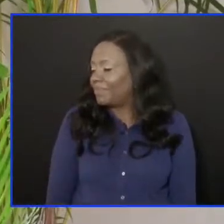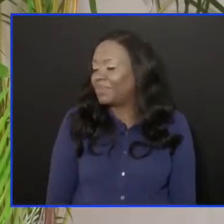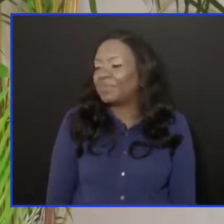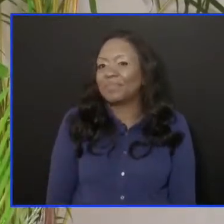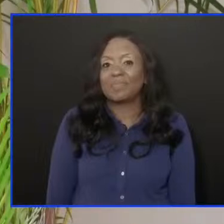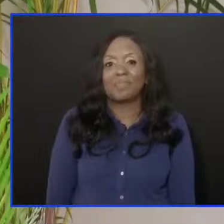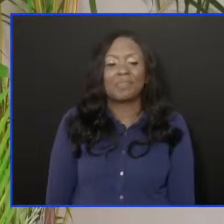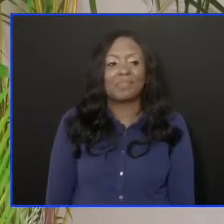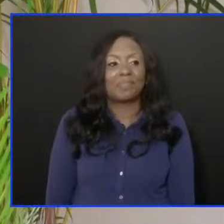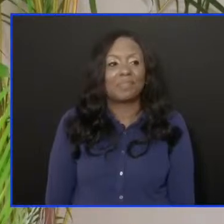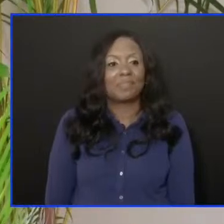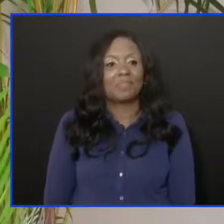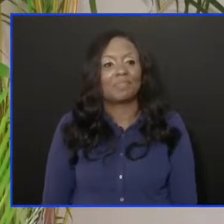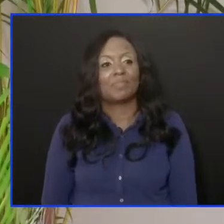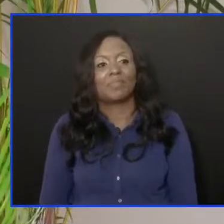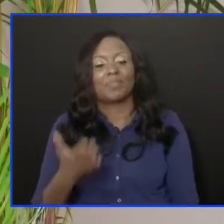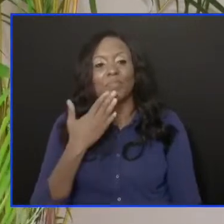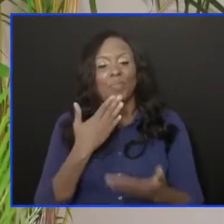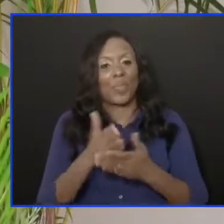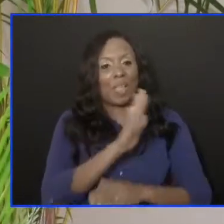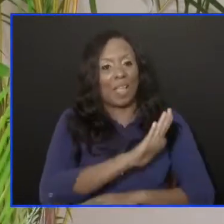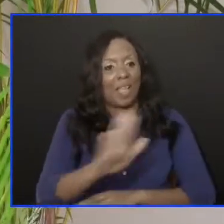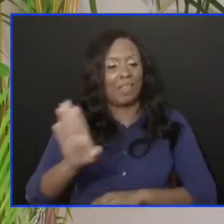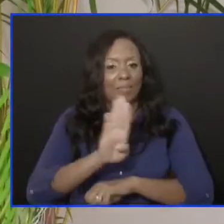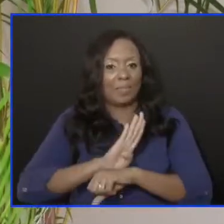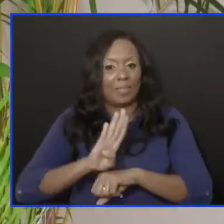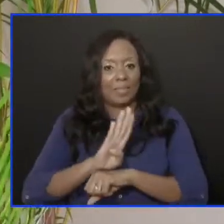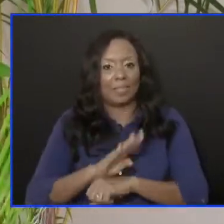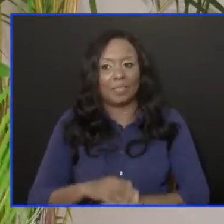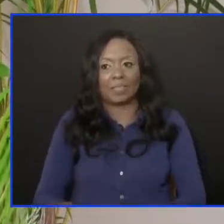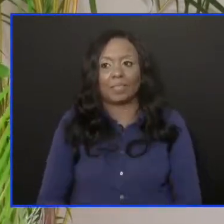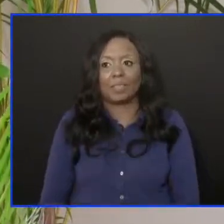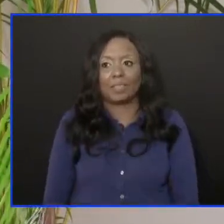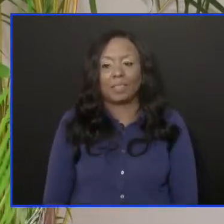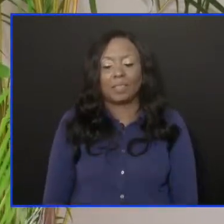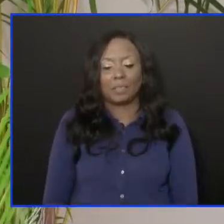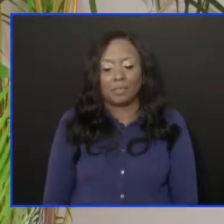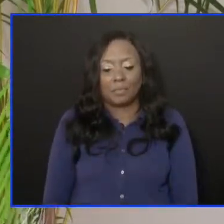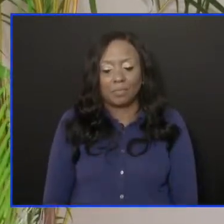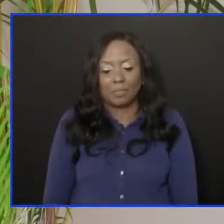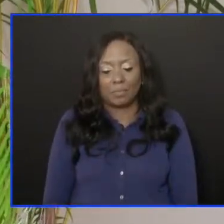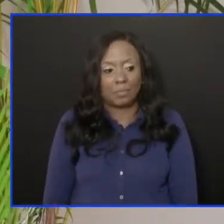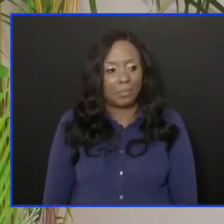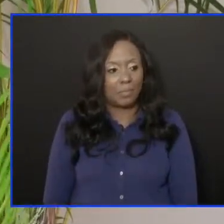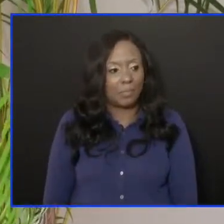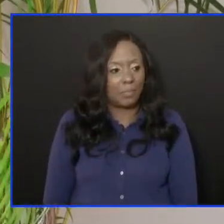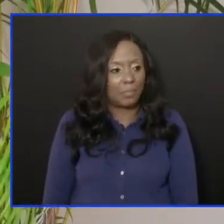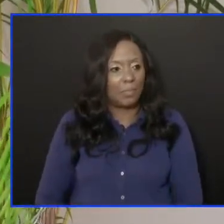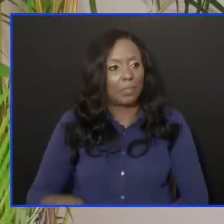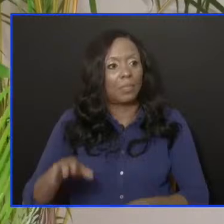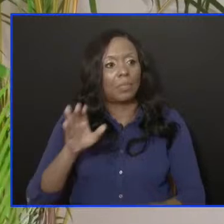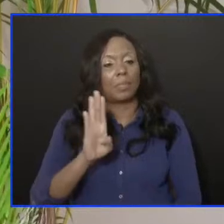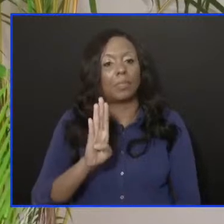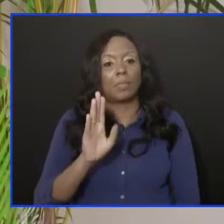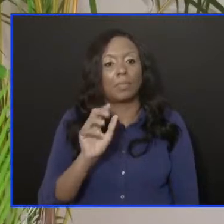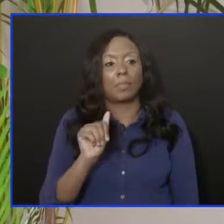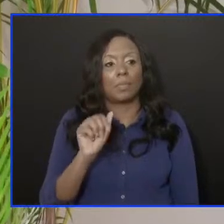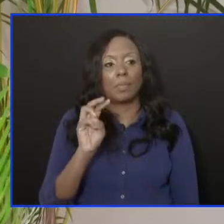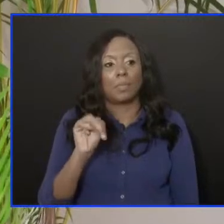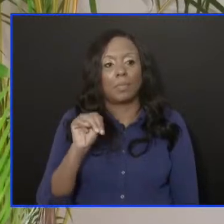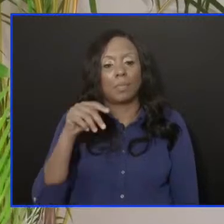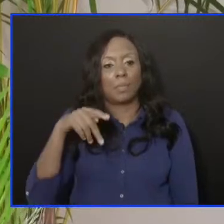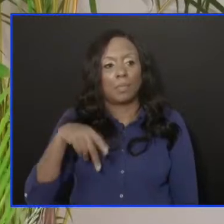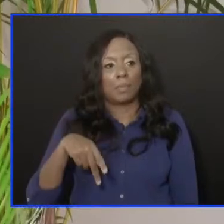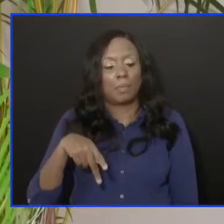Good afternoon, Barbados. The Barbados Association of Medical Practitioners made a call earlier this